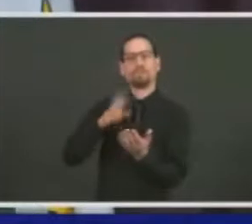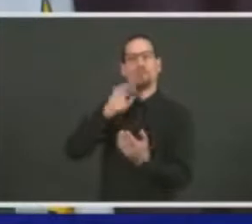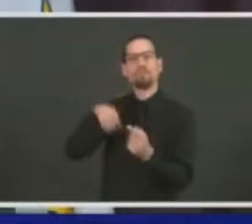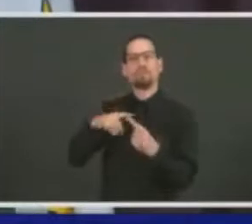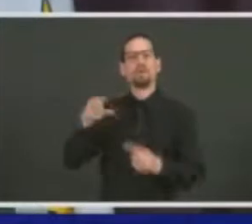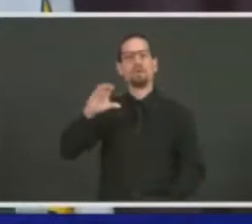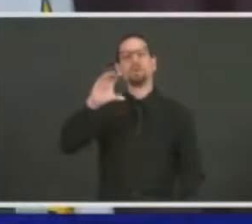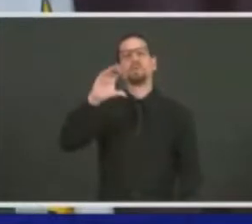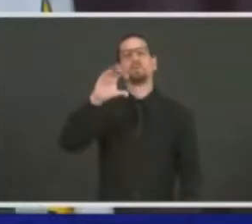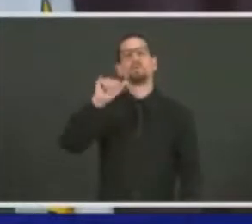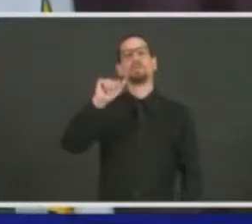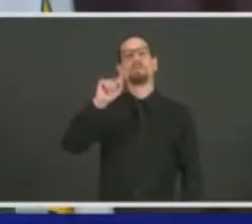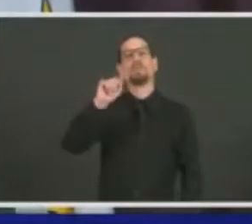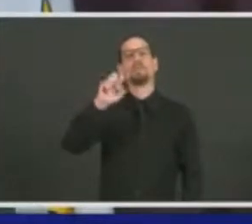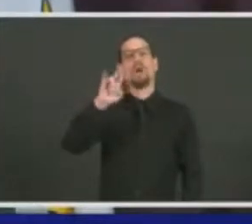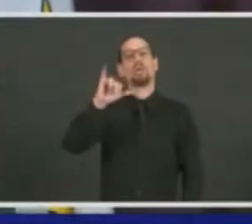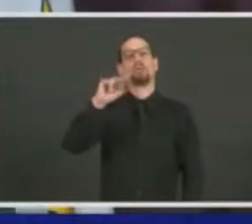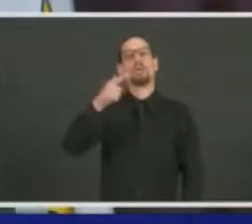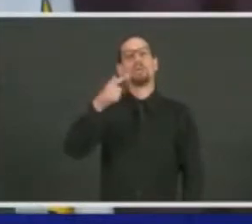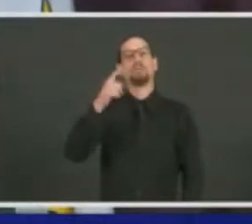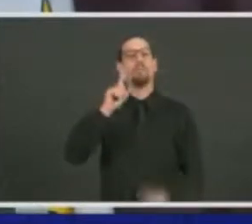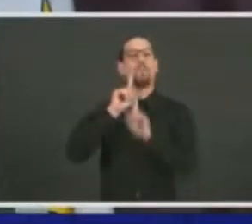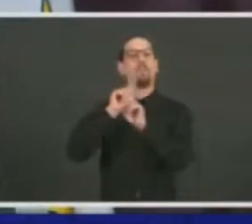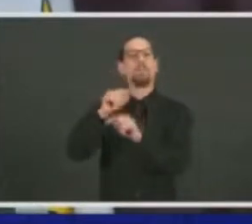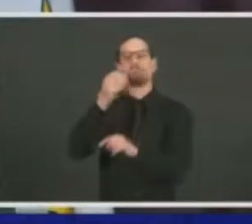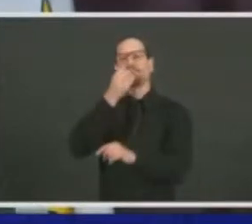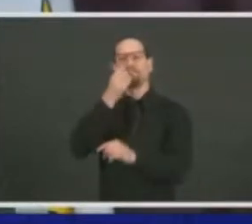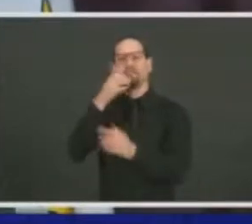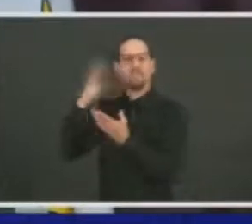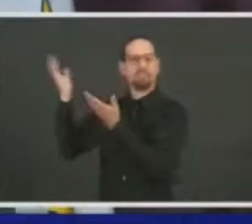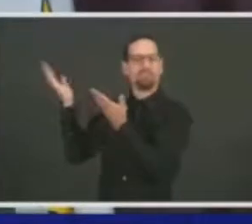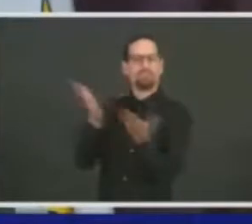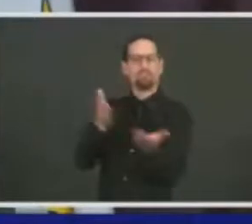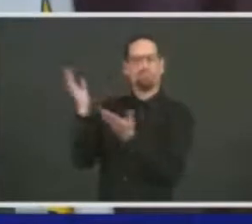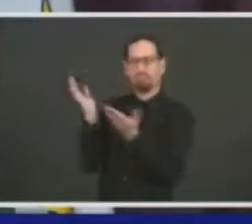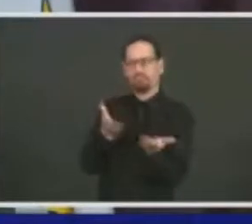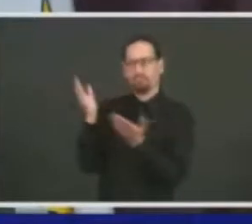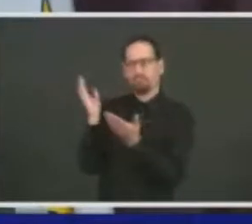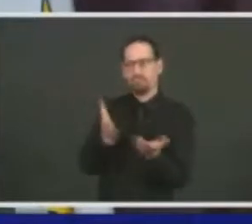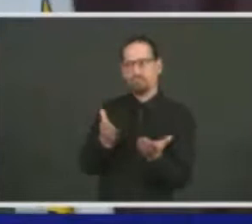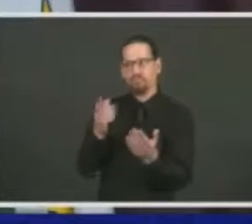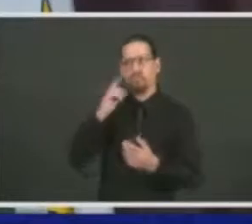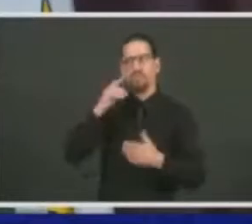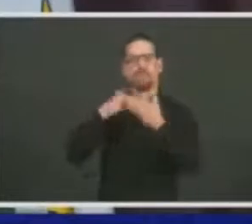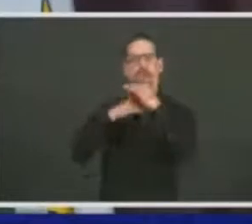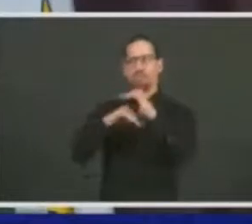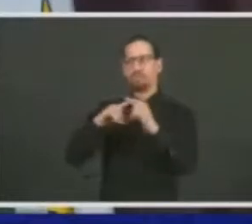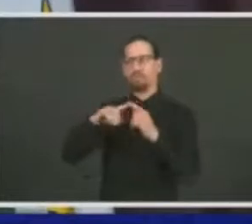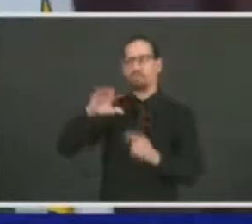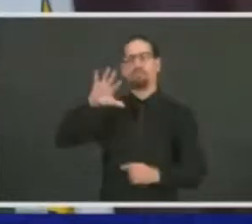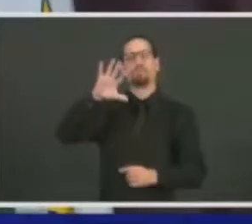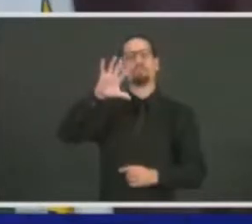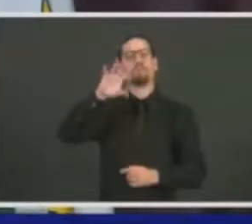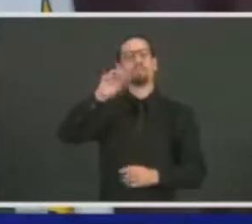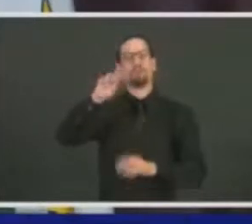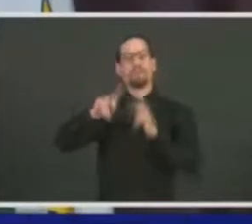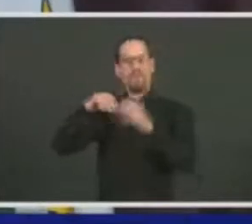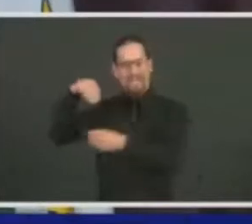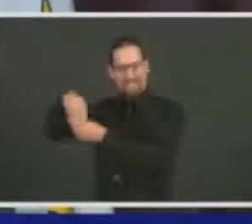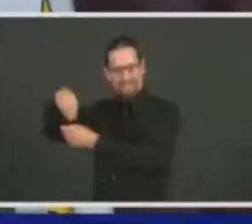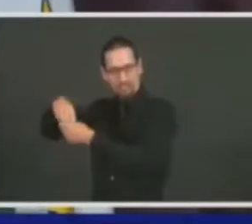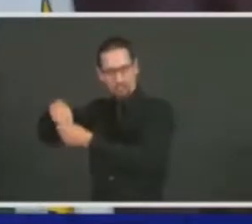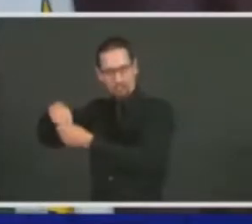outdoors. Now I want to say this, if you've already planned your wedding, you know, you have an outdoor wedding planned for August and it's a bit higher than